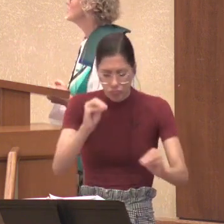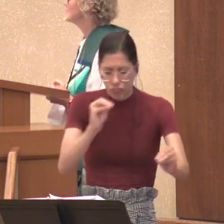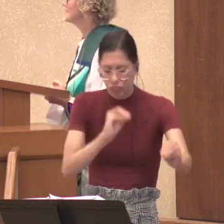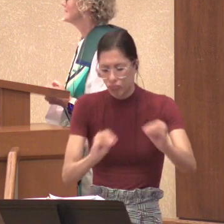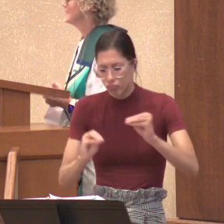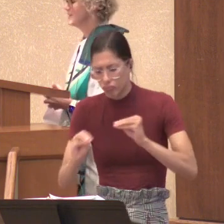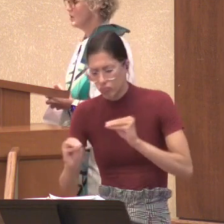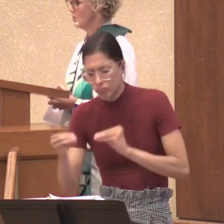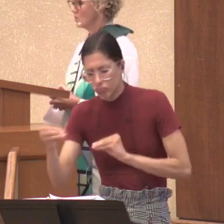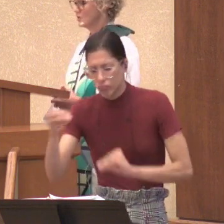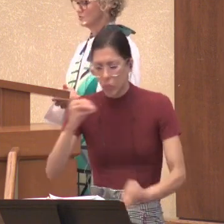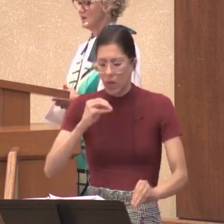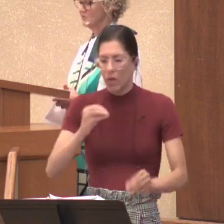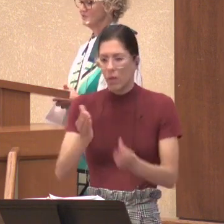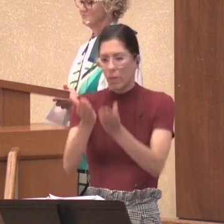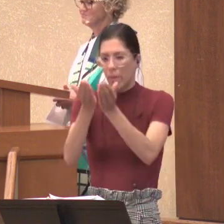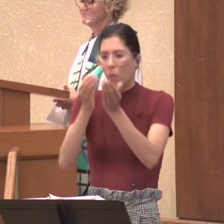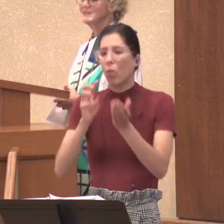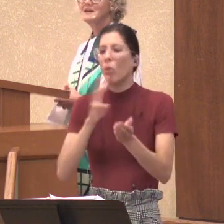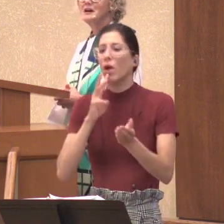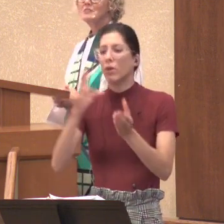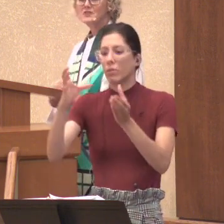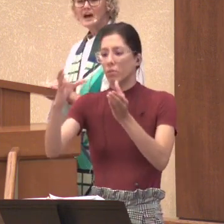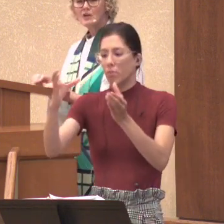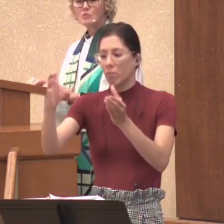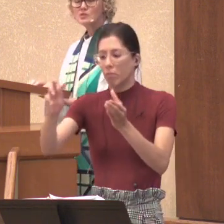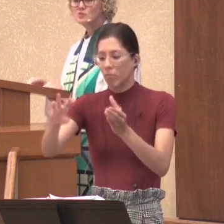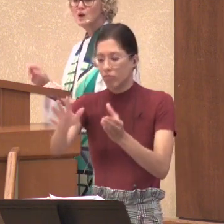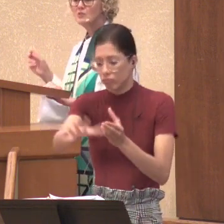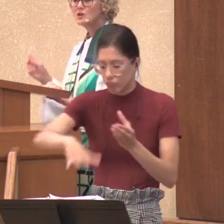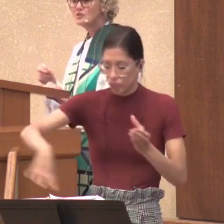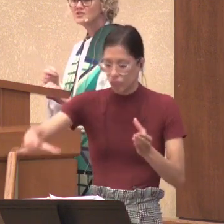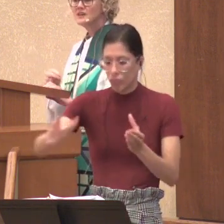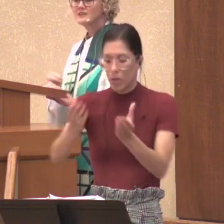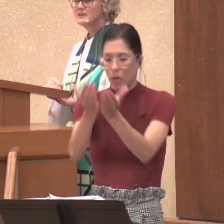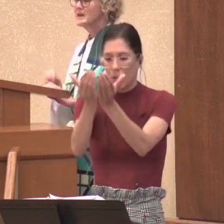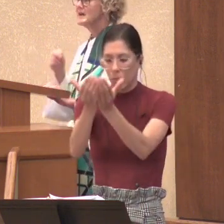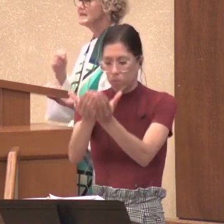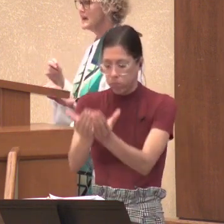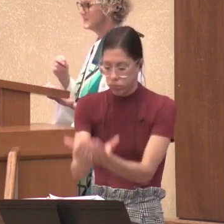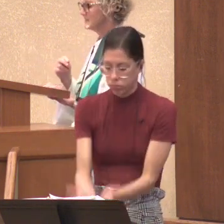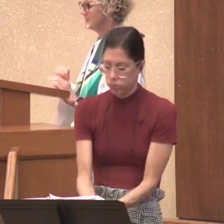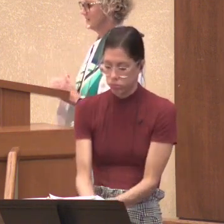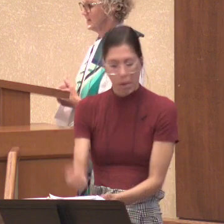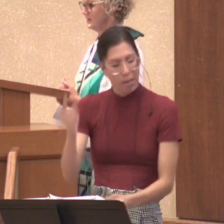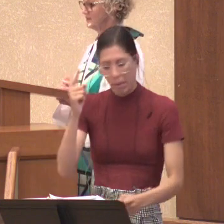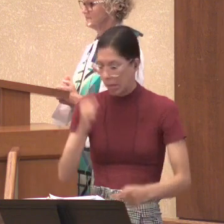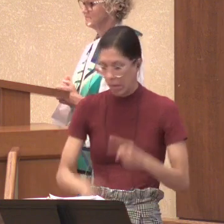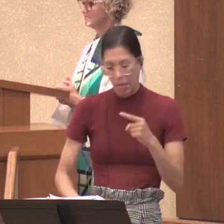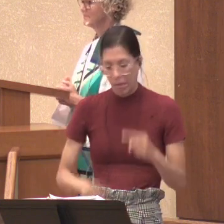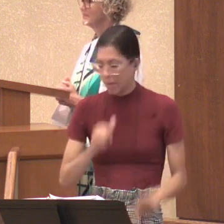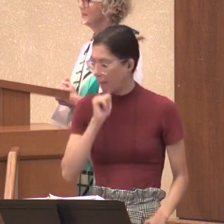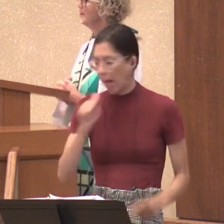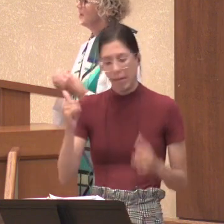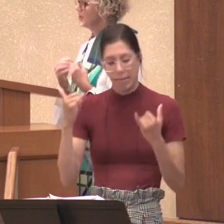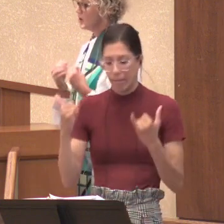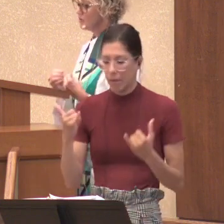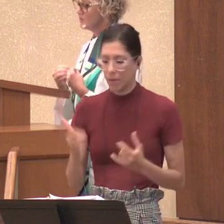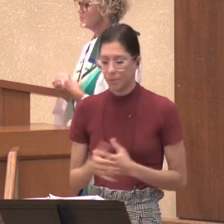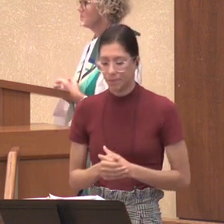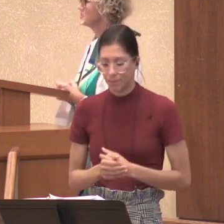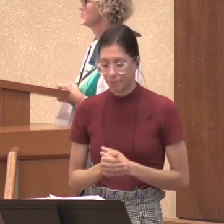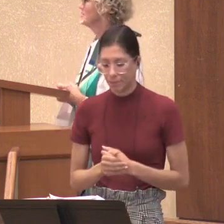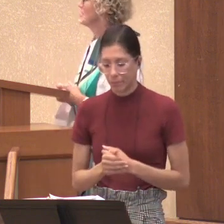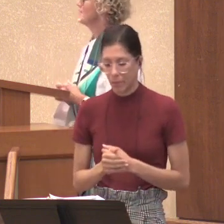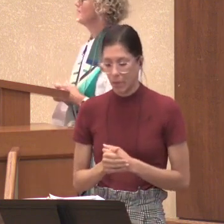baby wouldn't sink or drown. The Nile wouldn't swallow her son, not today. And